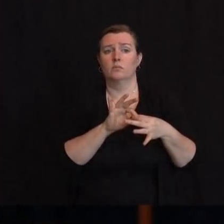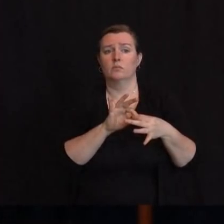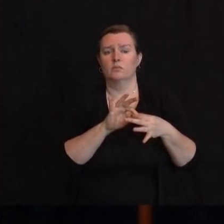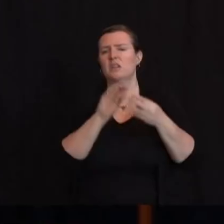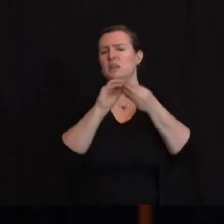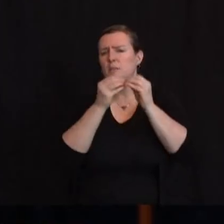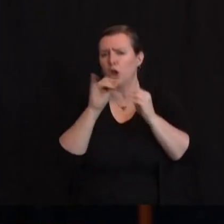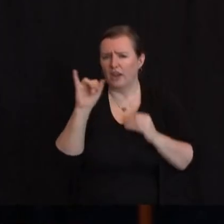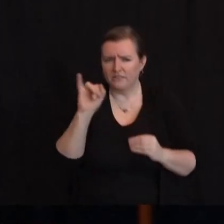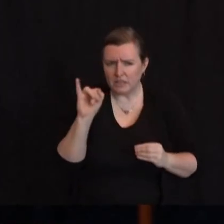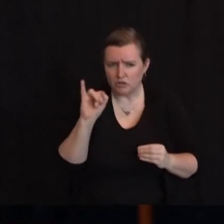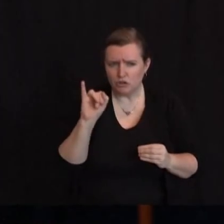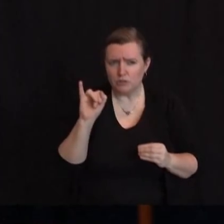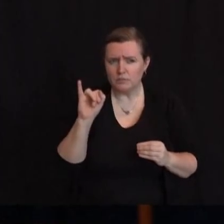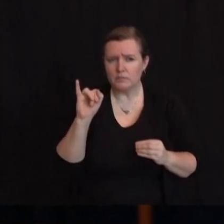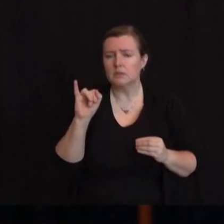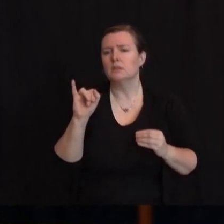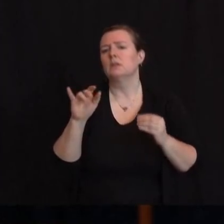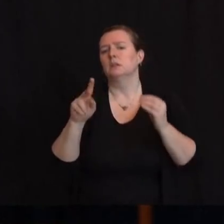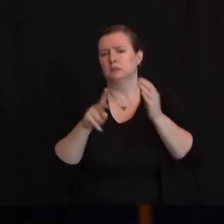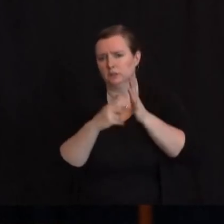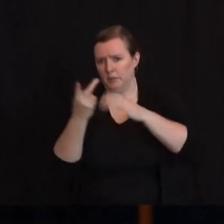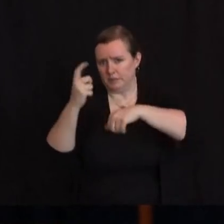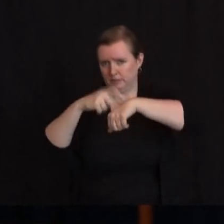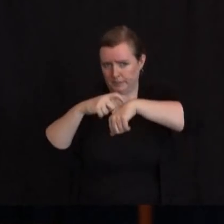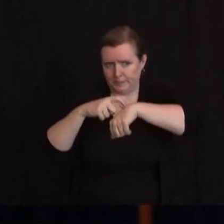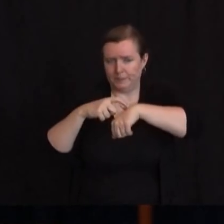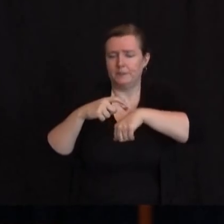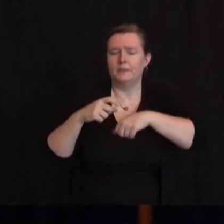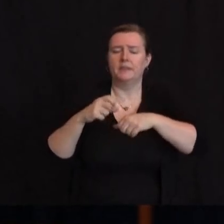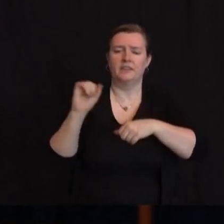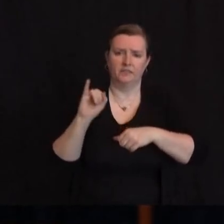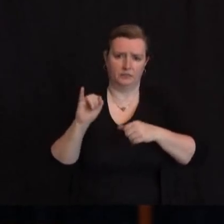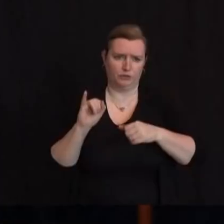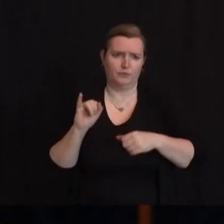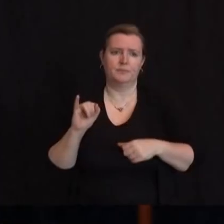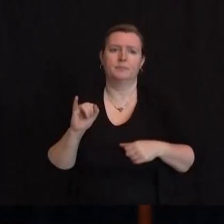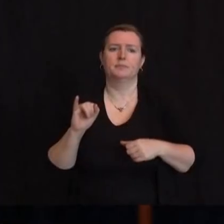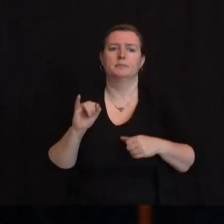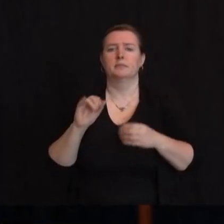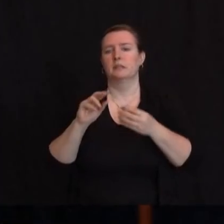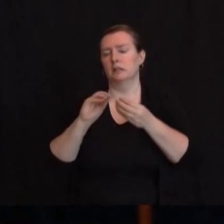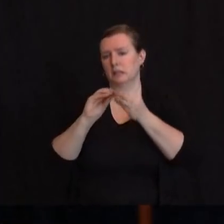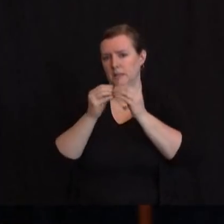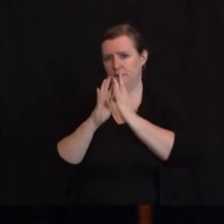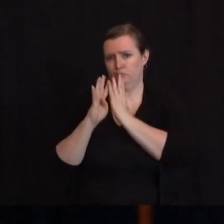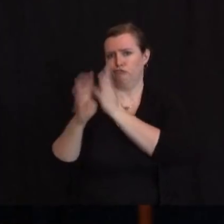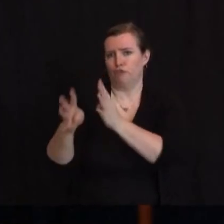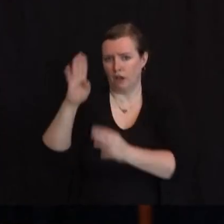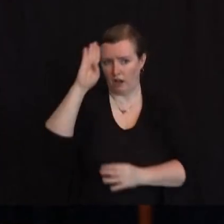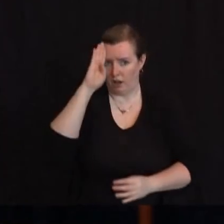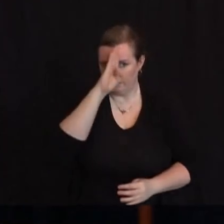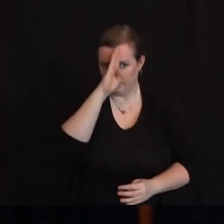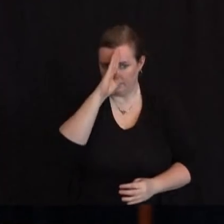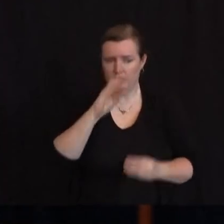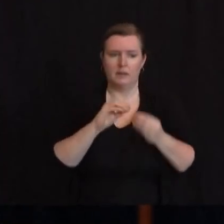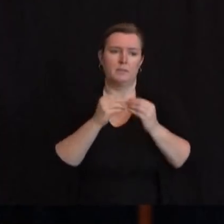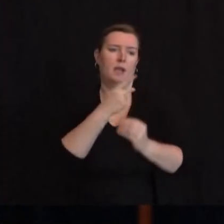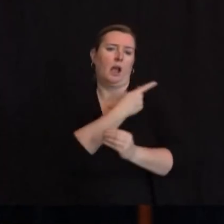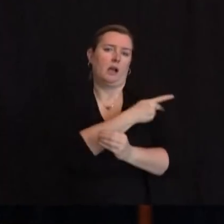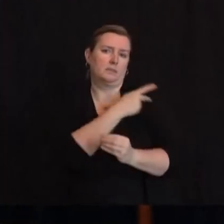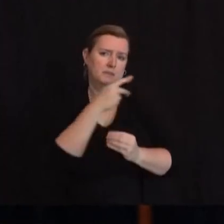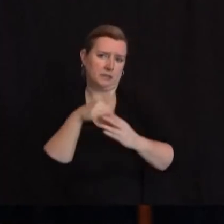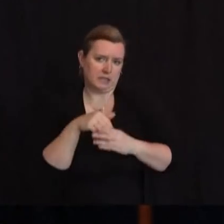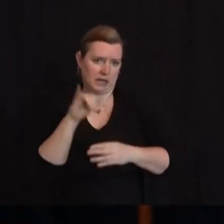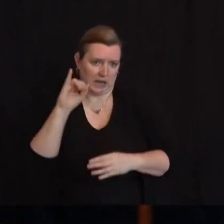of hospitalizations, number of patients in ICU, all of those inputs, and I'm sure I'm missing some.